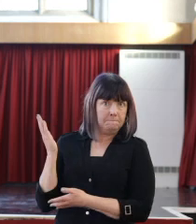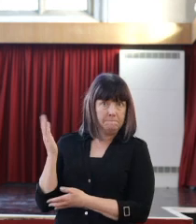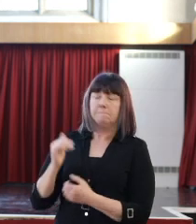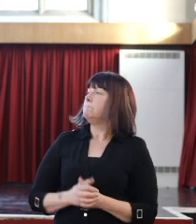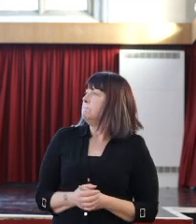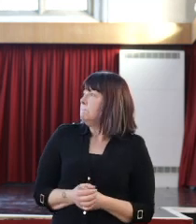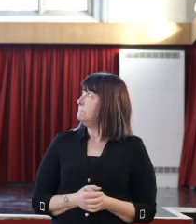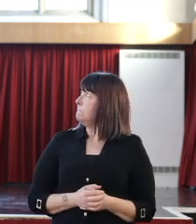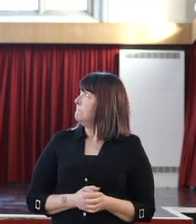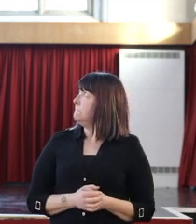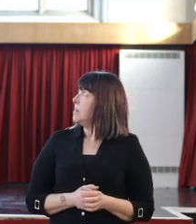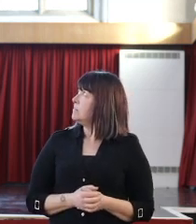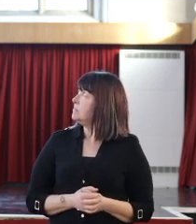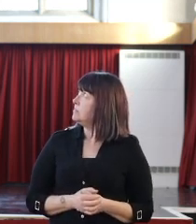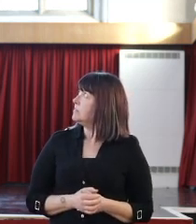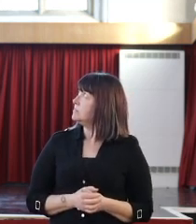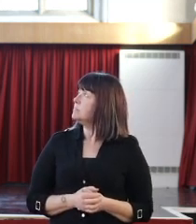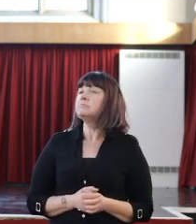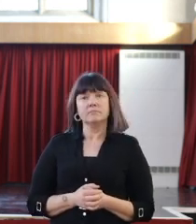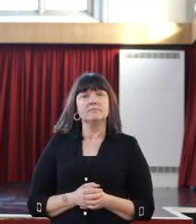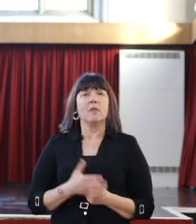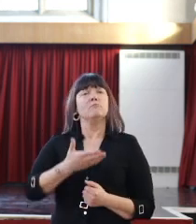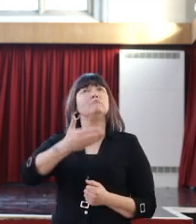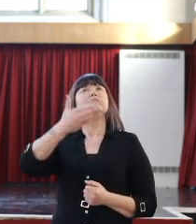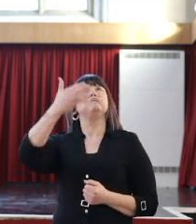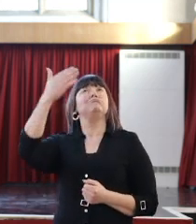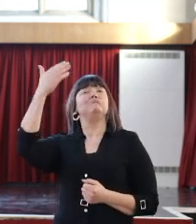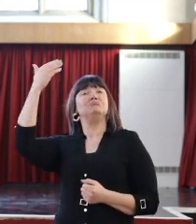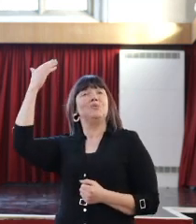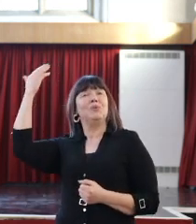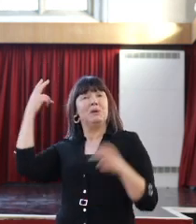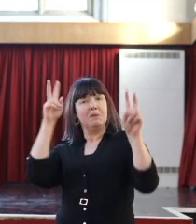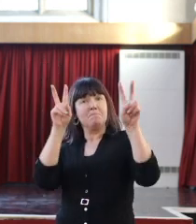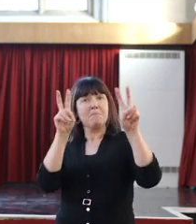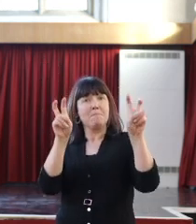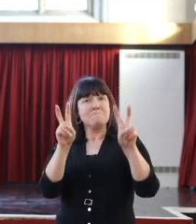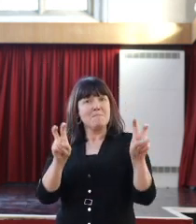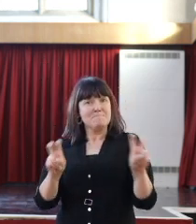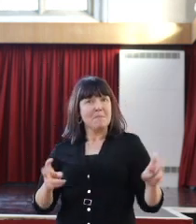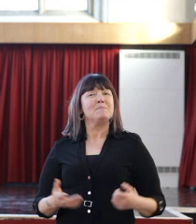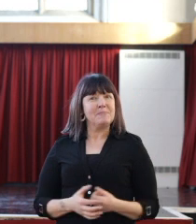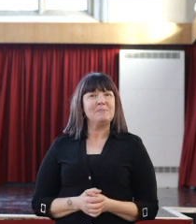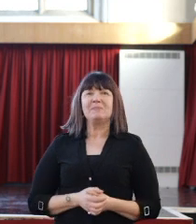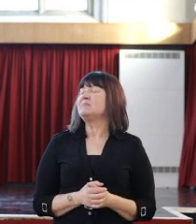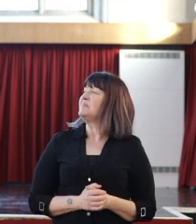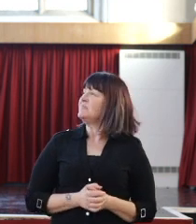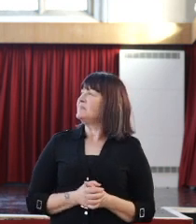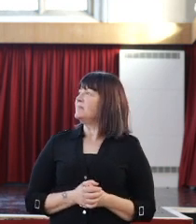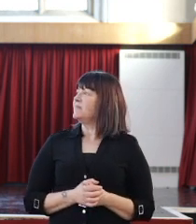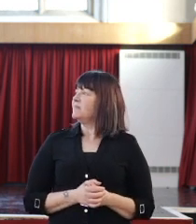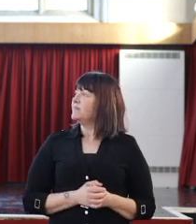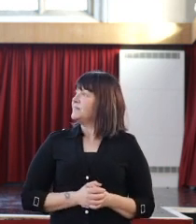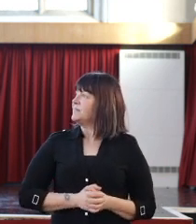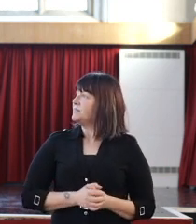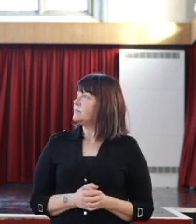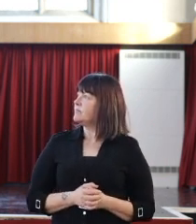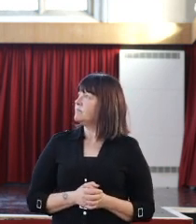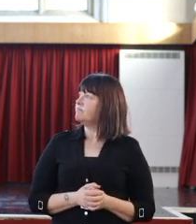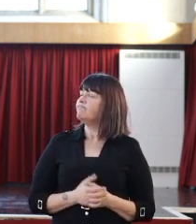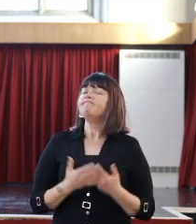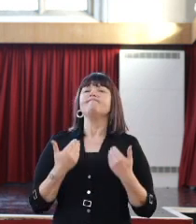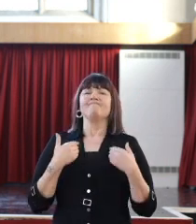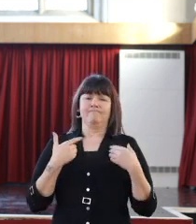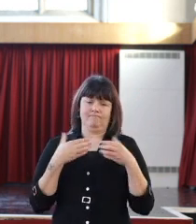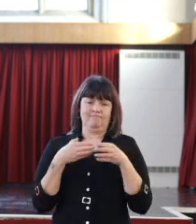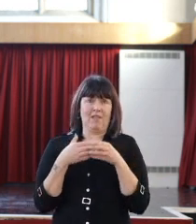These are just some of the people from the early years that we still talk to nowadays. Though our company remained